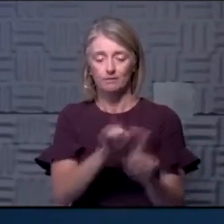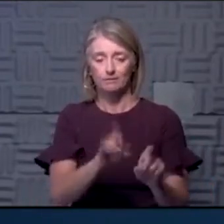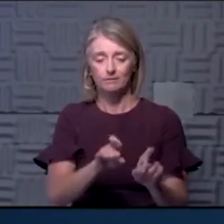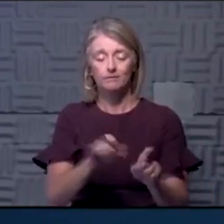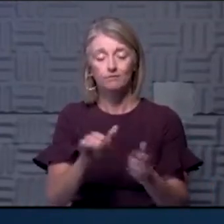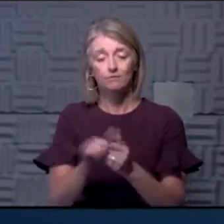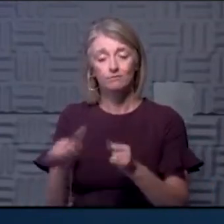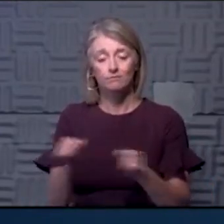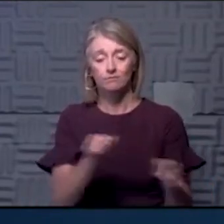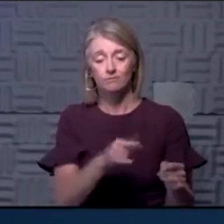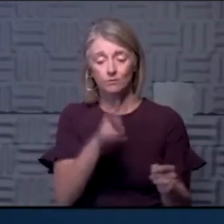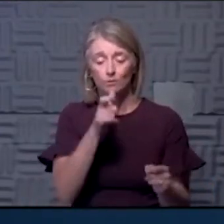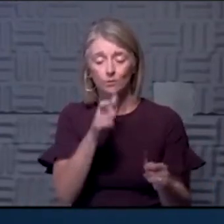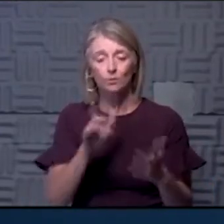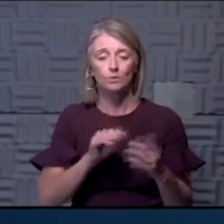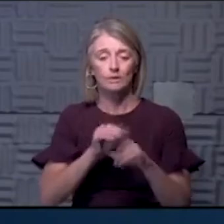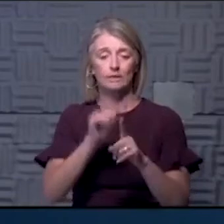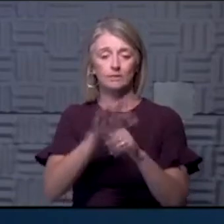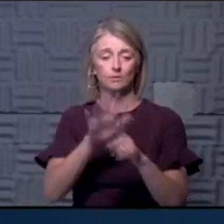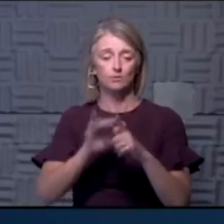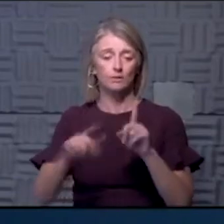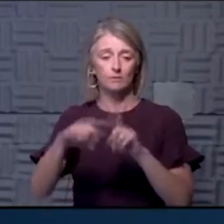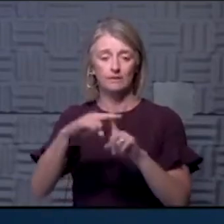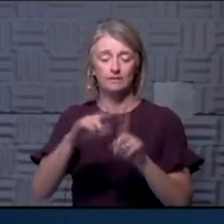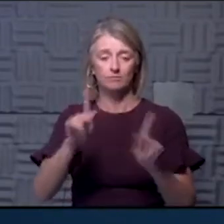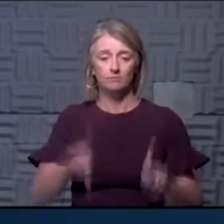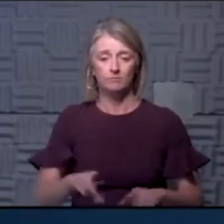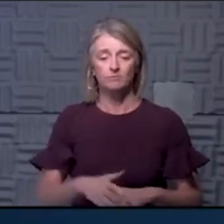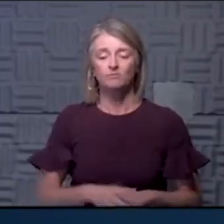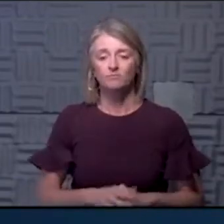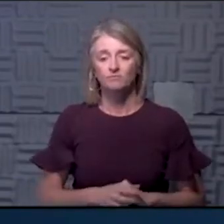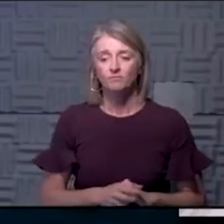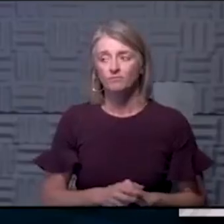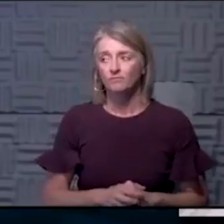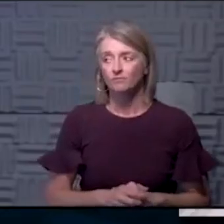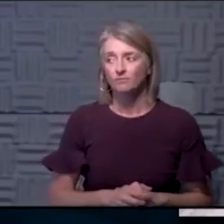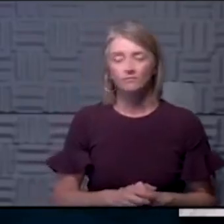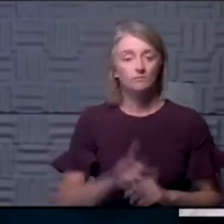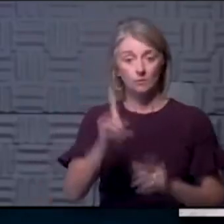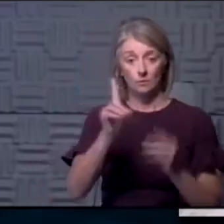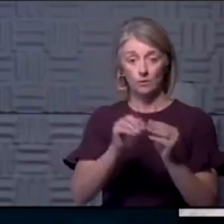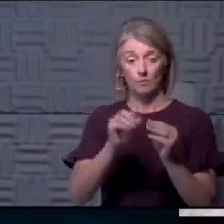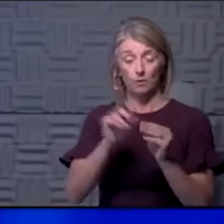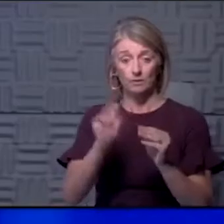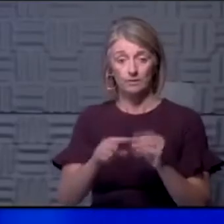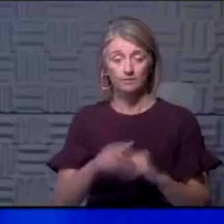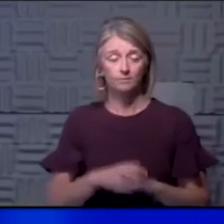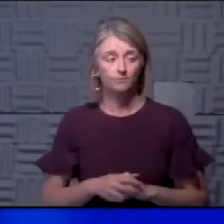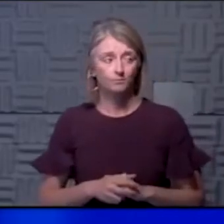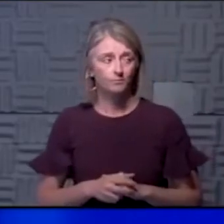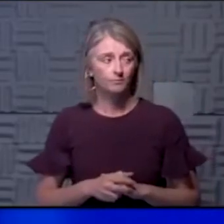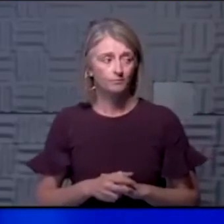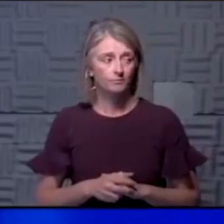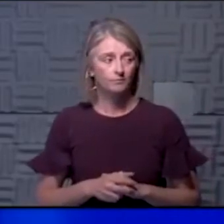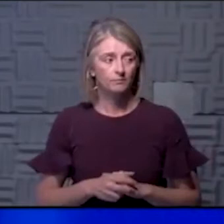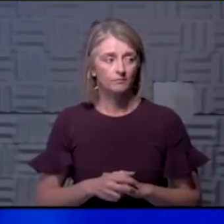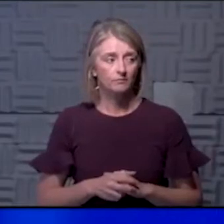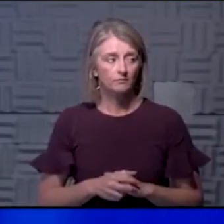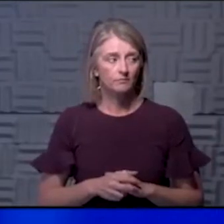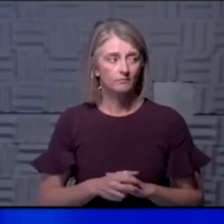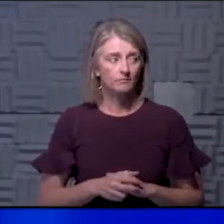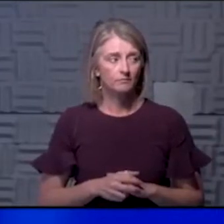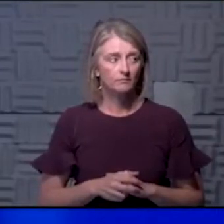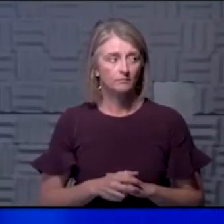the individuals that may be exposed to the positive. All right, time for one more question, Joe. All right, sort of off topic but related.